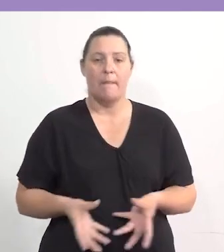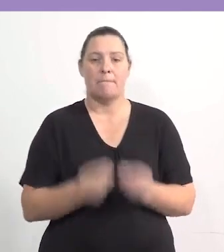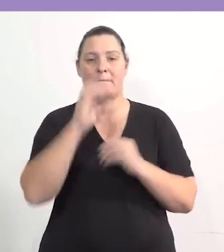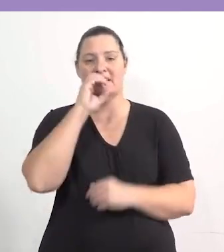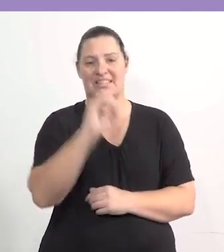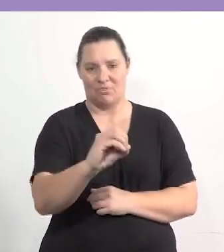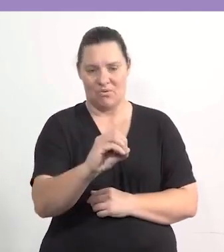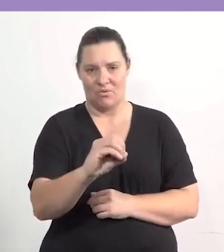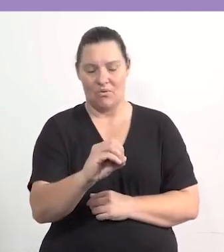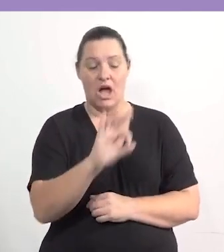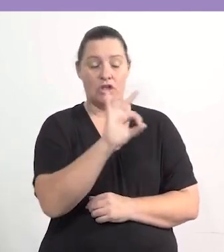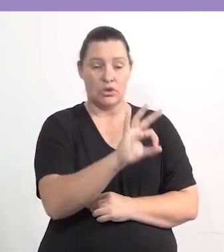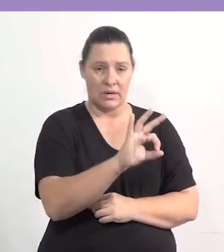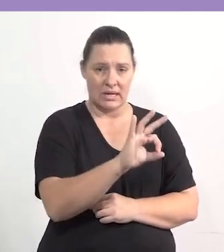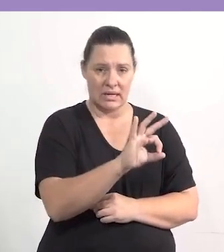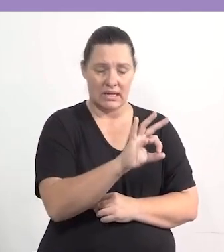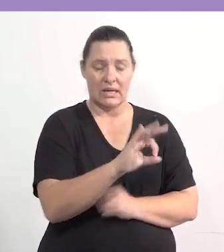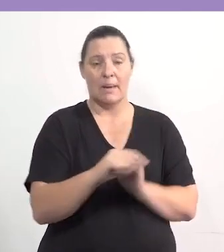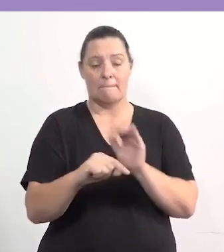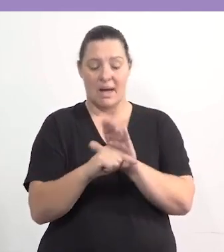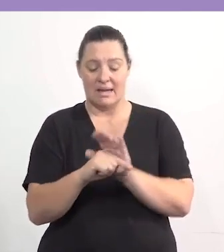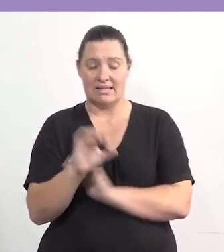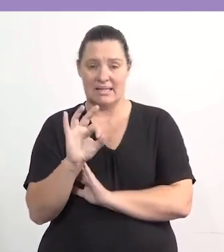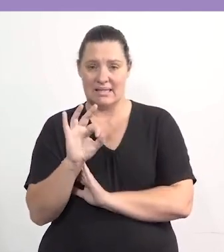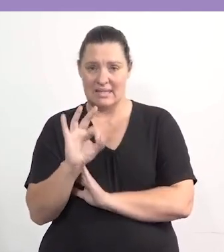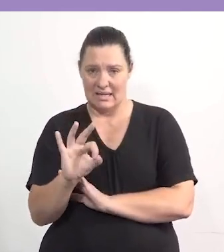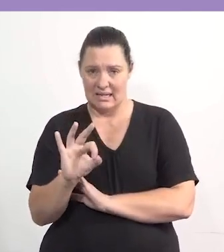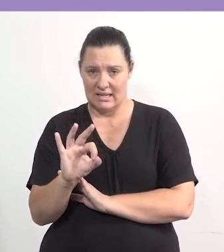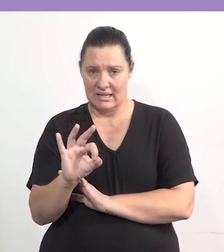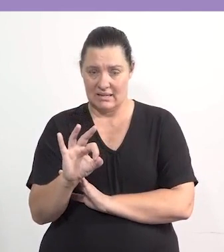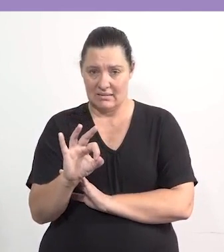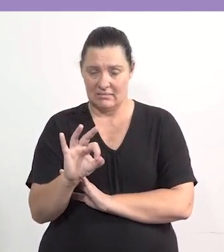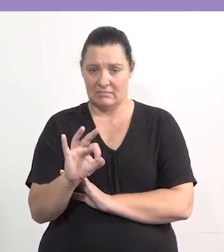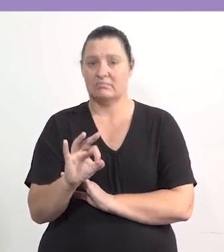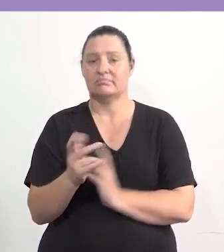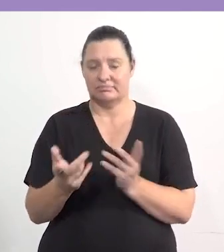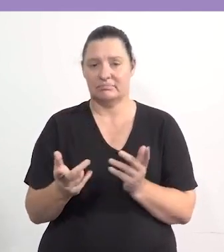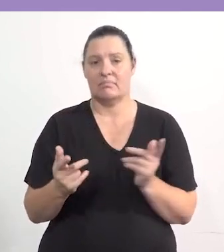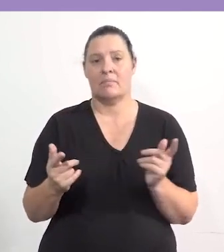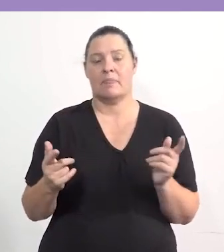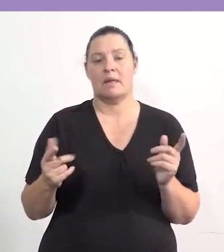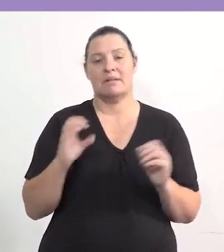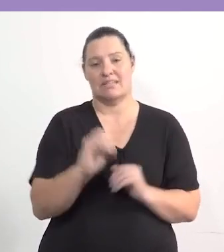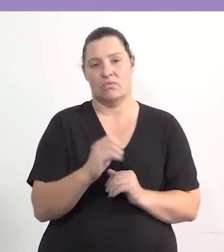the reason for this is because a positive 3 plus a negative 3 is equals